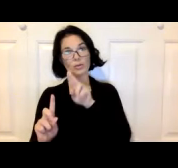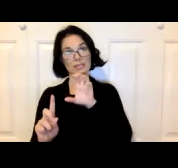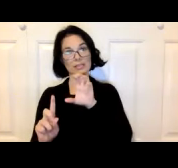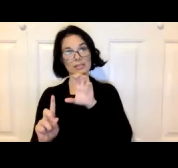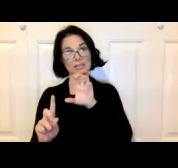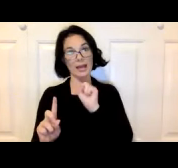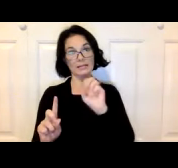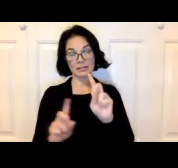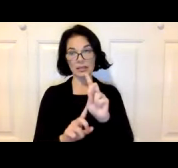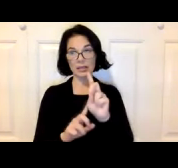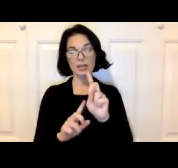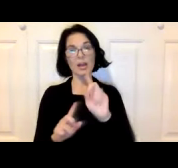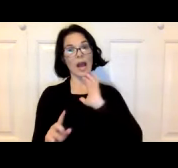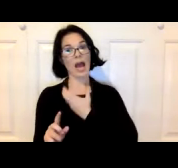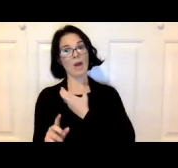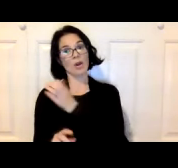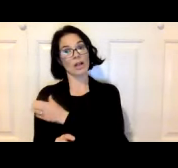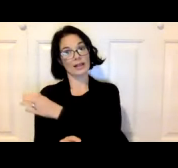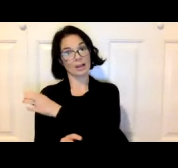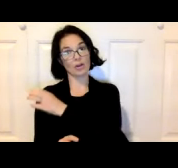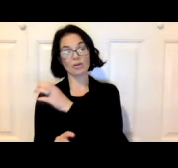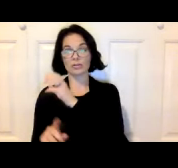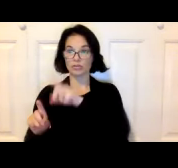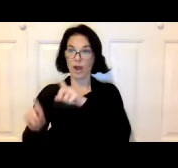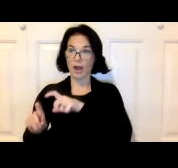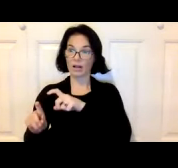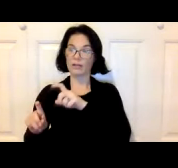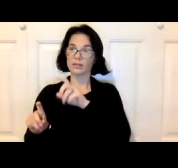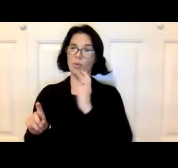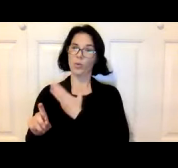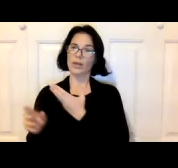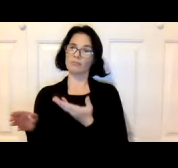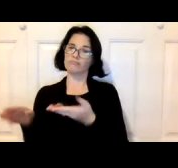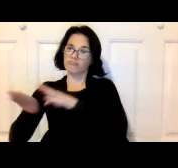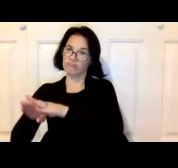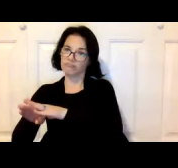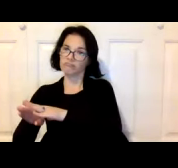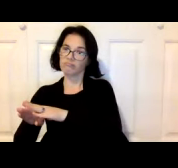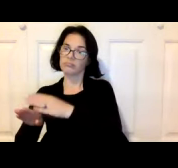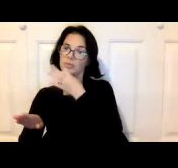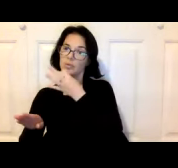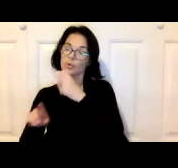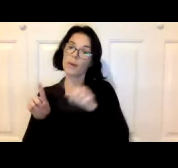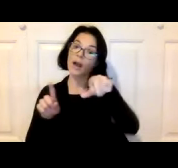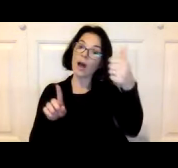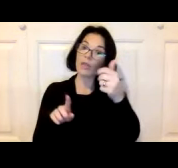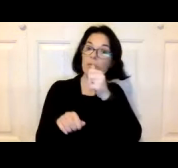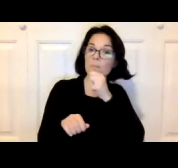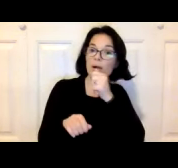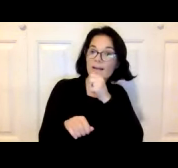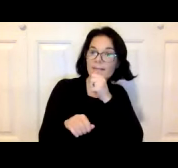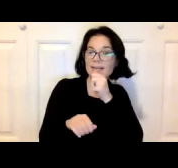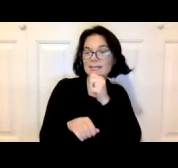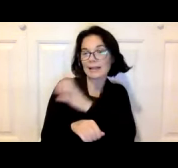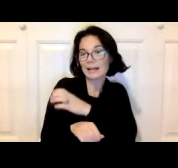closing enrollment for our clinical trials. But there are other private research centers here in San Diego. If you're interested in enrolling